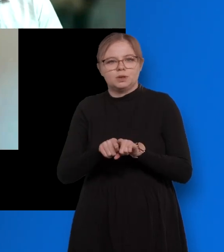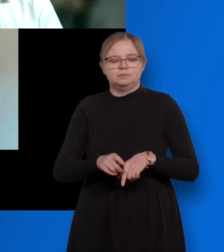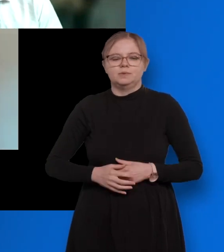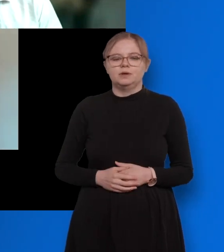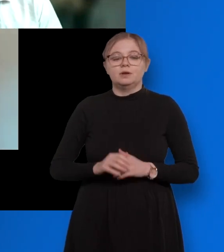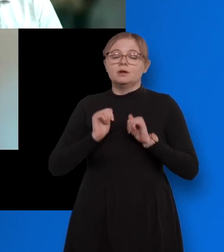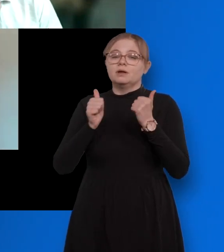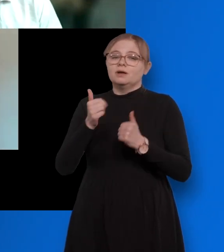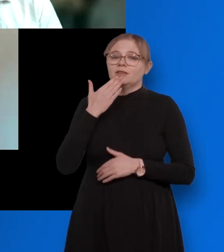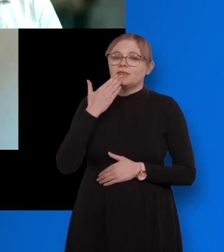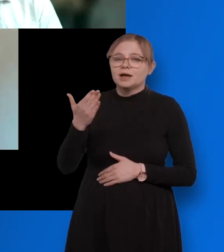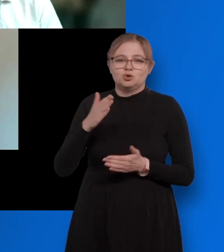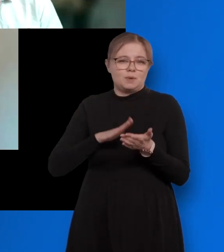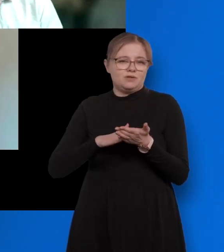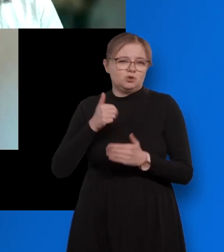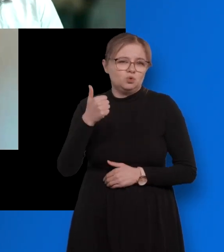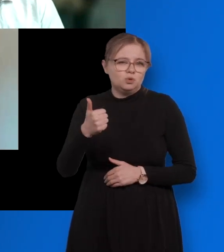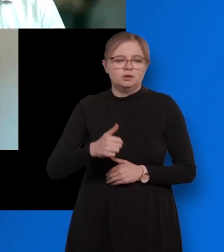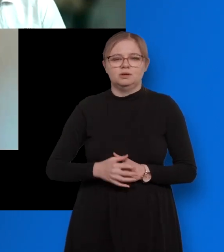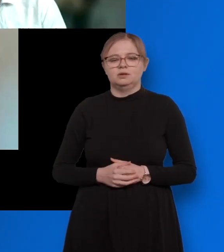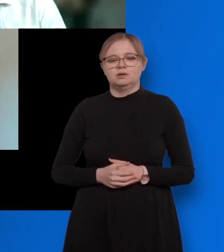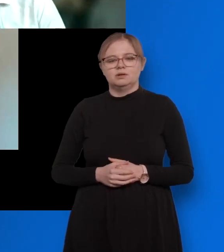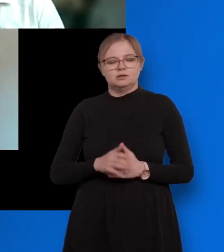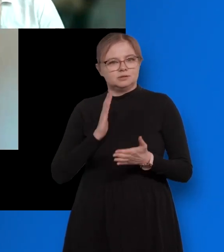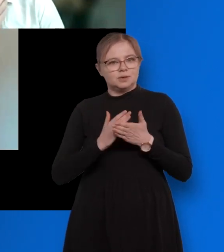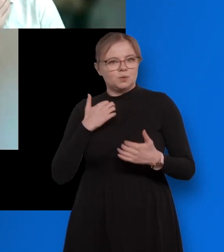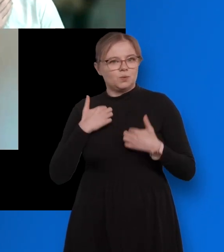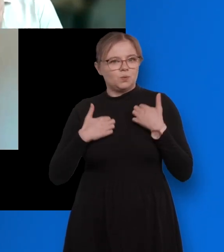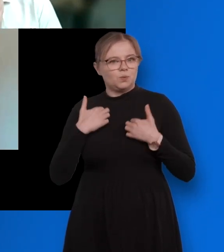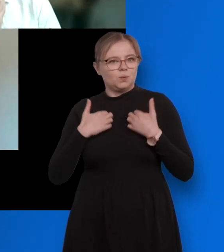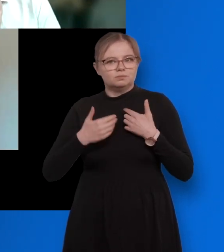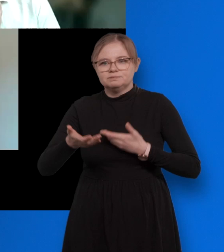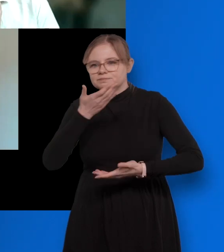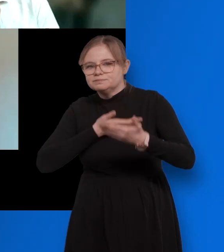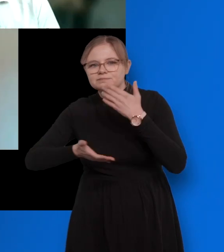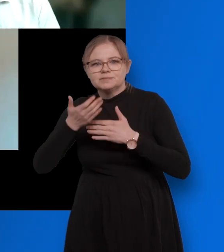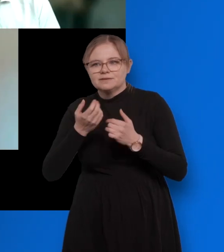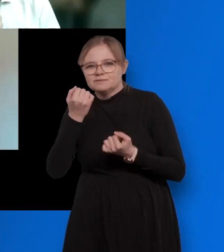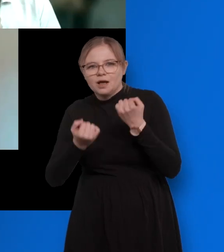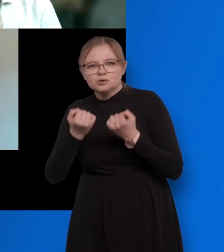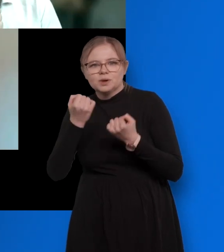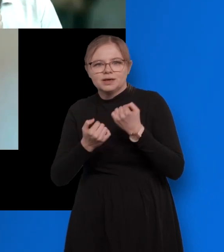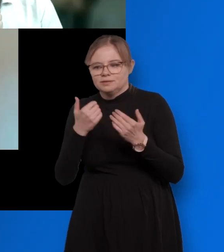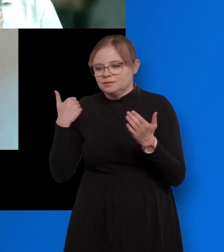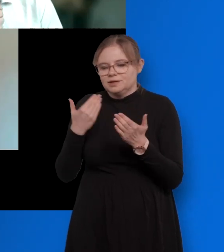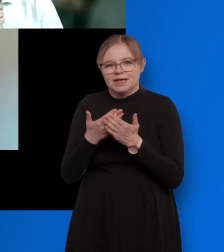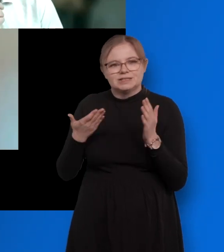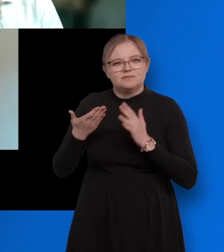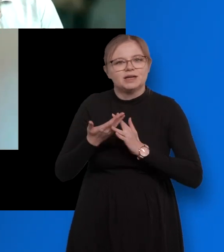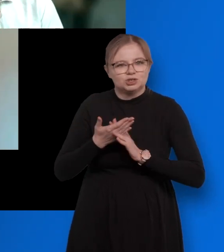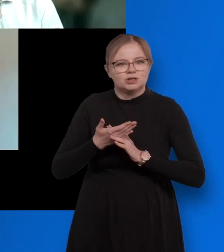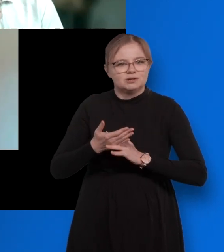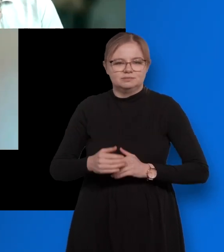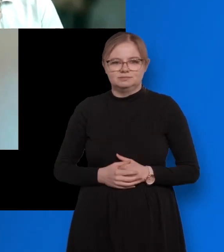Thank you so much, Mathew. That was it was very interesting to hear evaluations of this intervention, since it's been